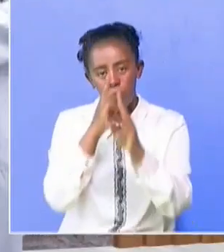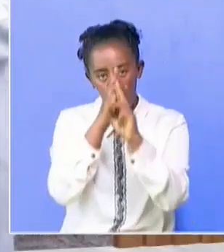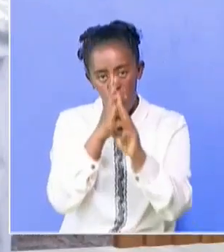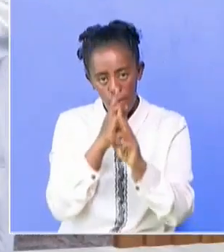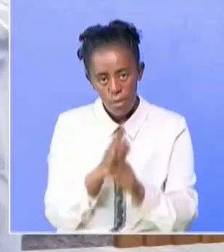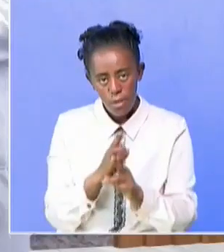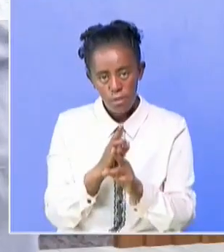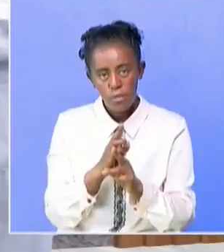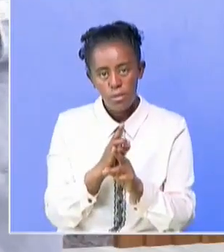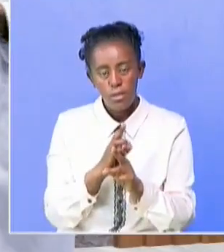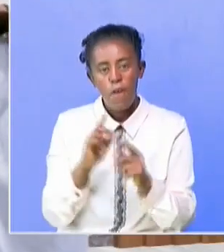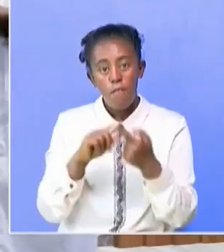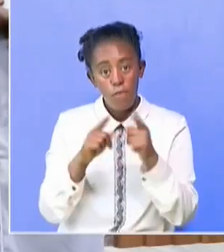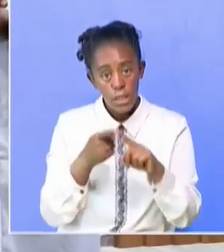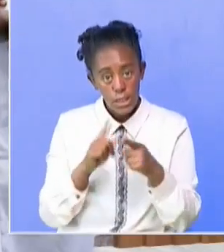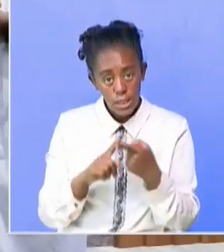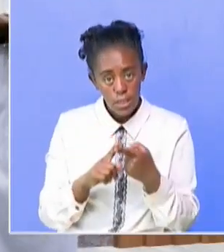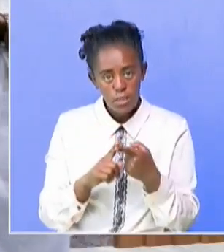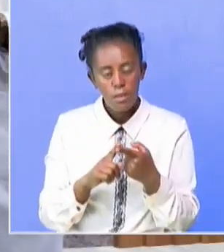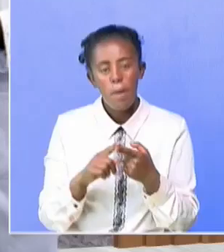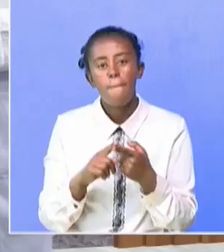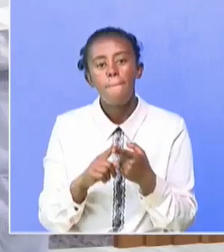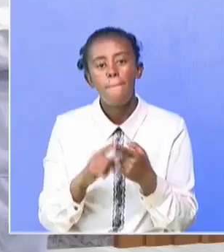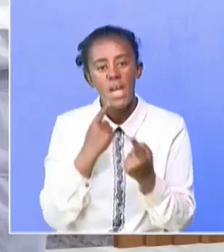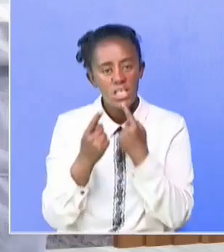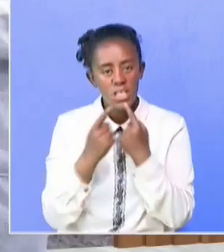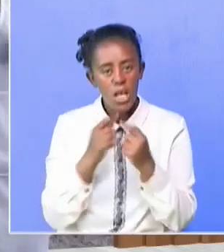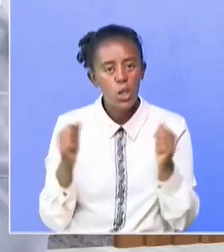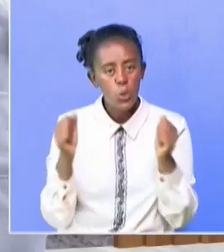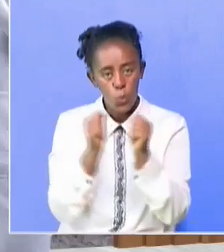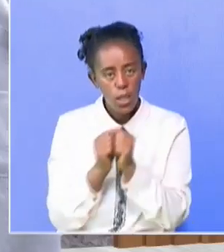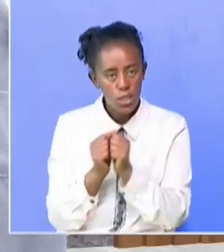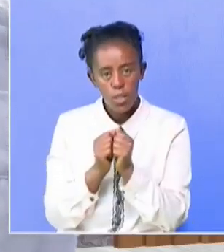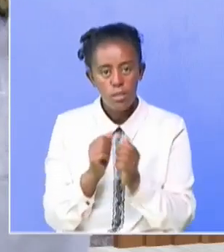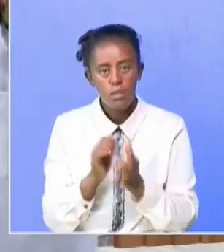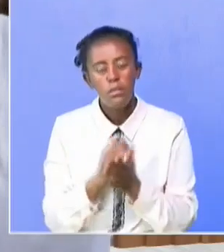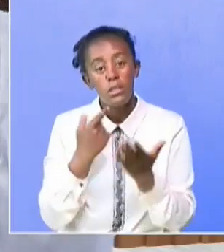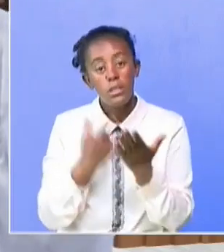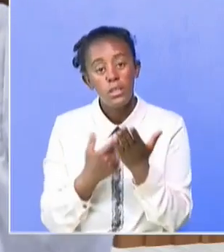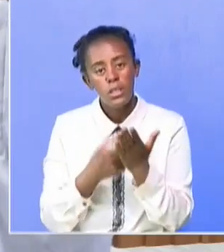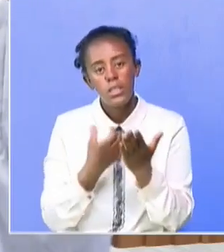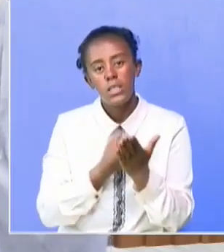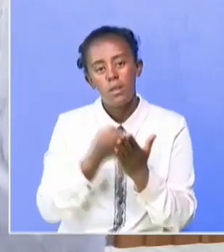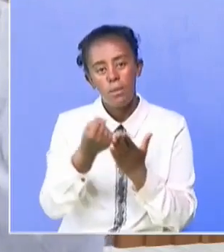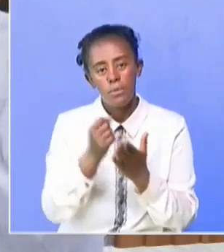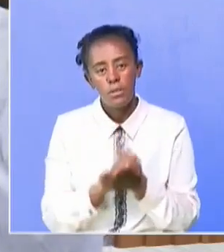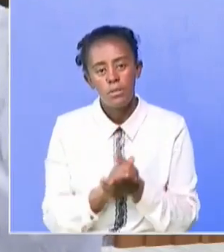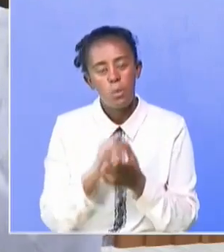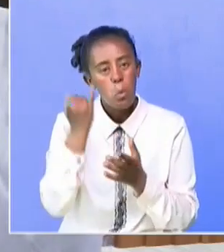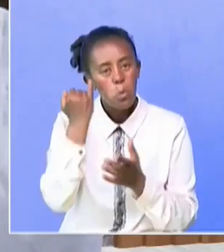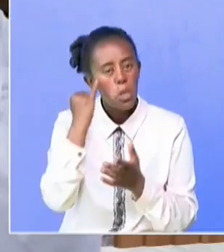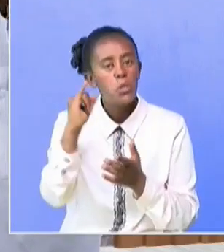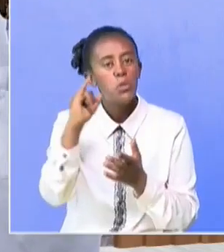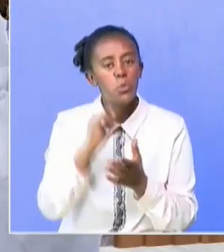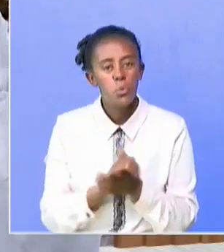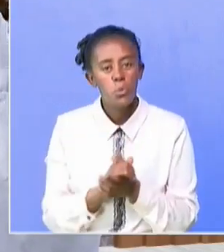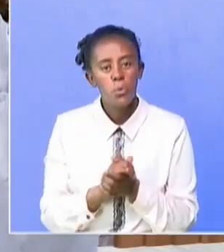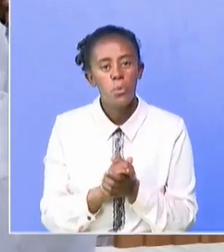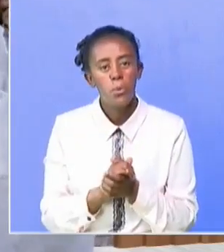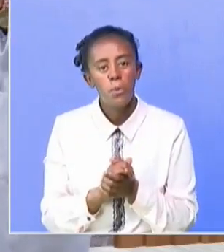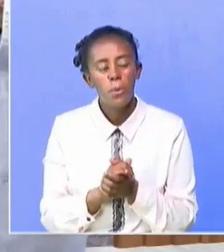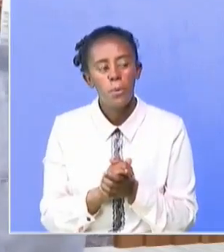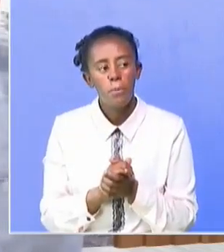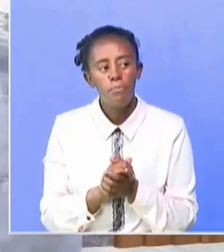friend's birthday together. This is the subject, the issue. This is what you mean